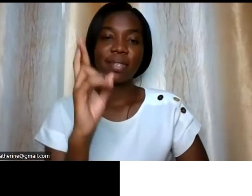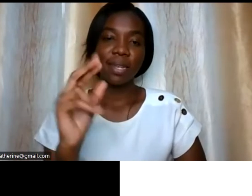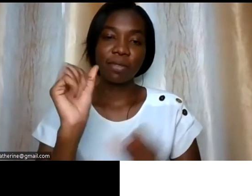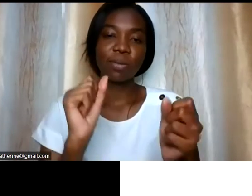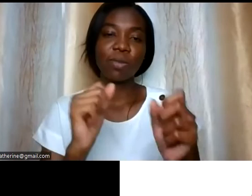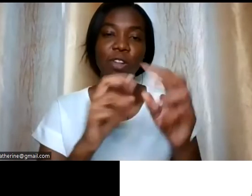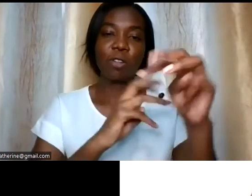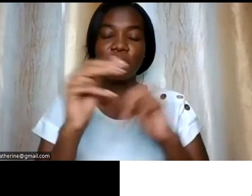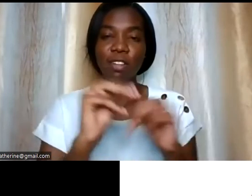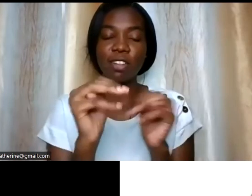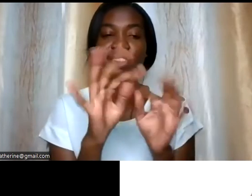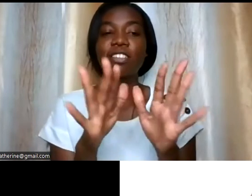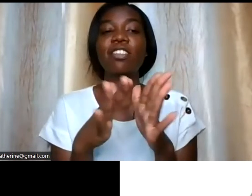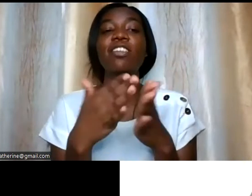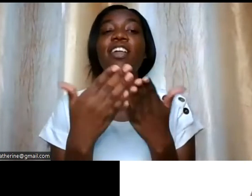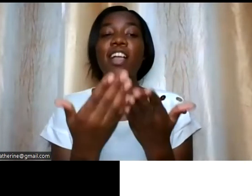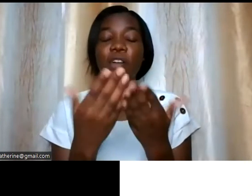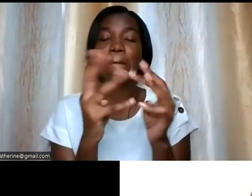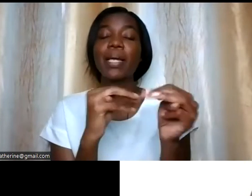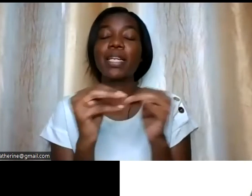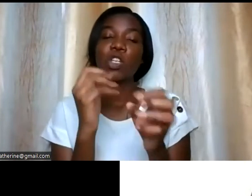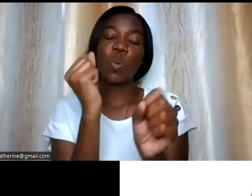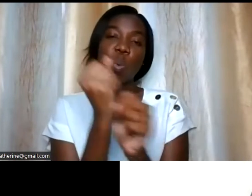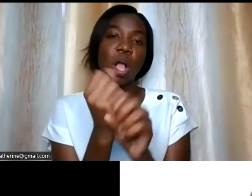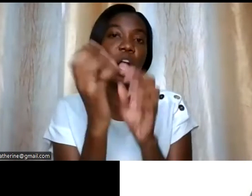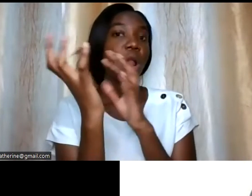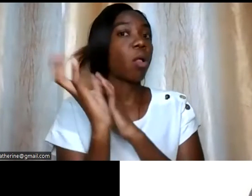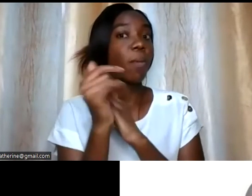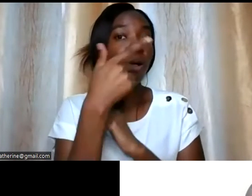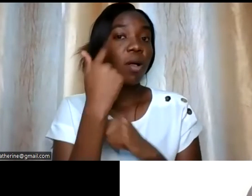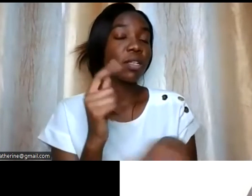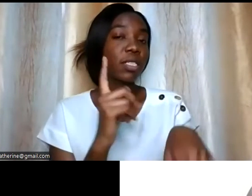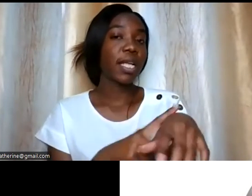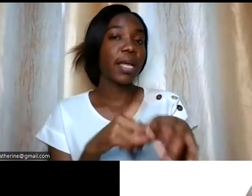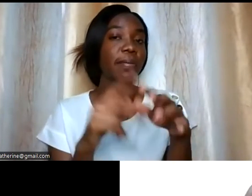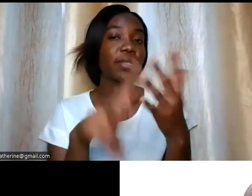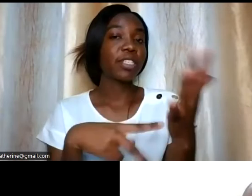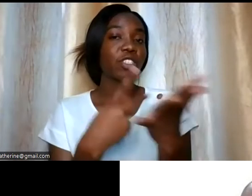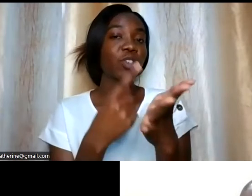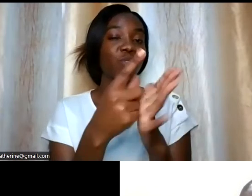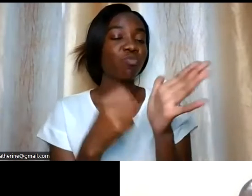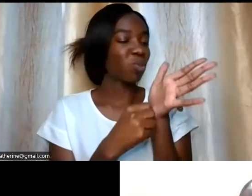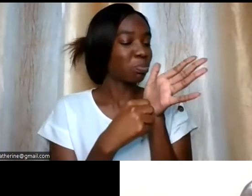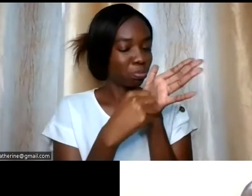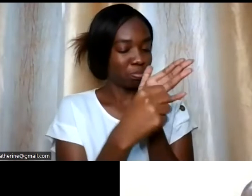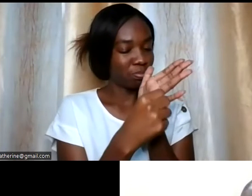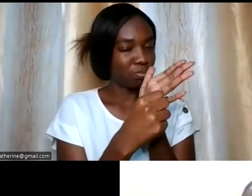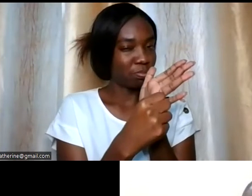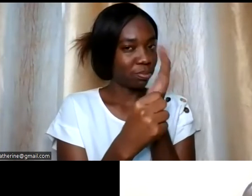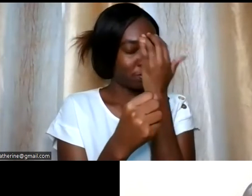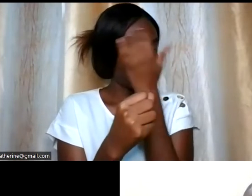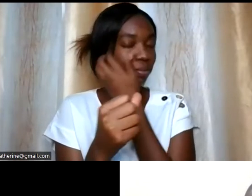to manage their workload? Because during your presentation, you highlighted that in